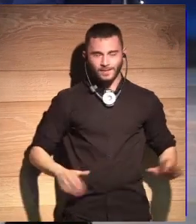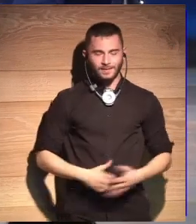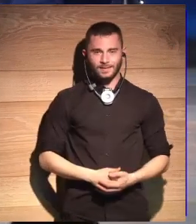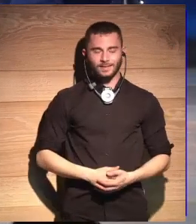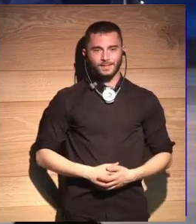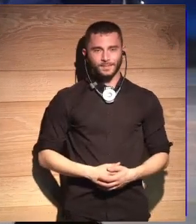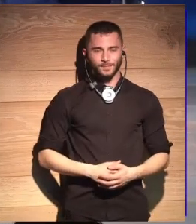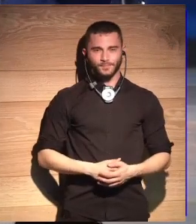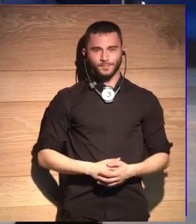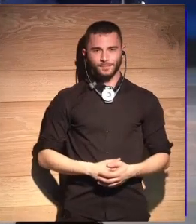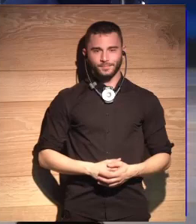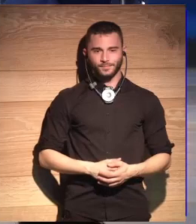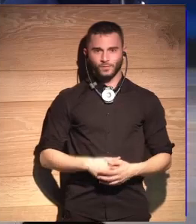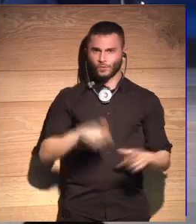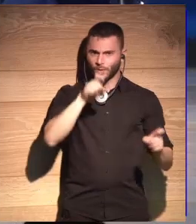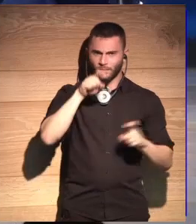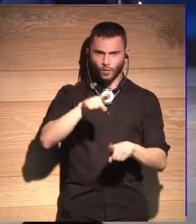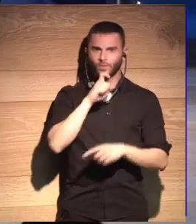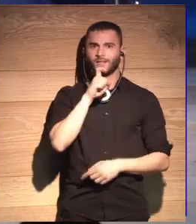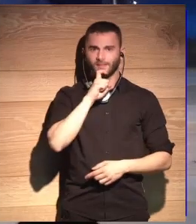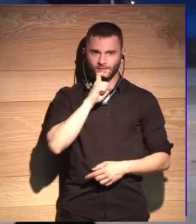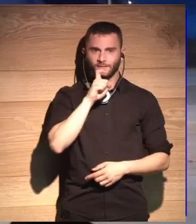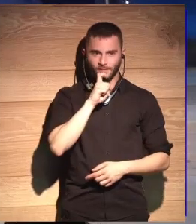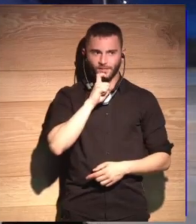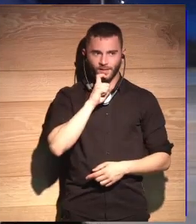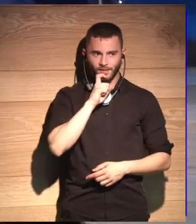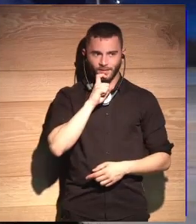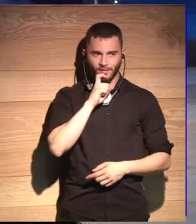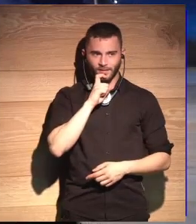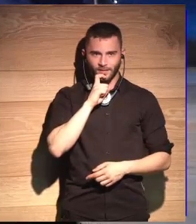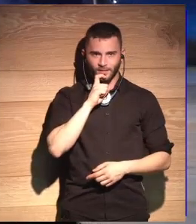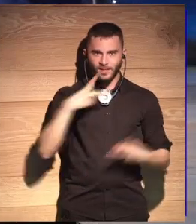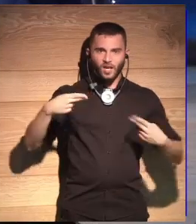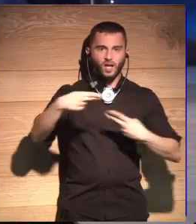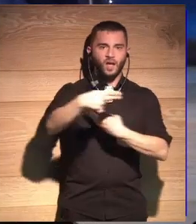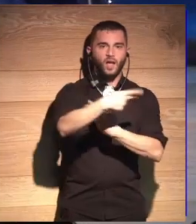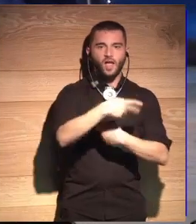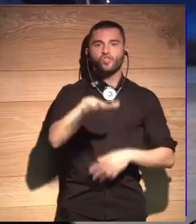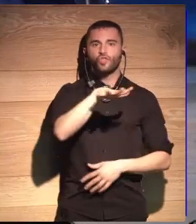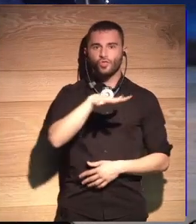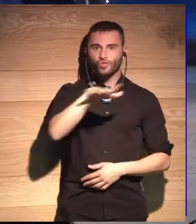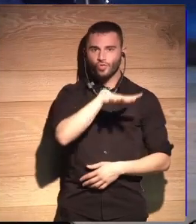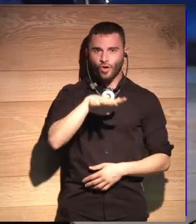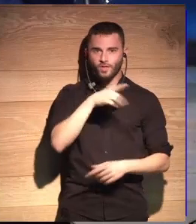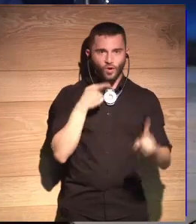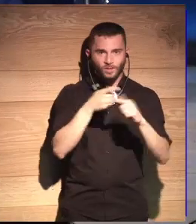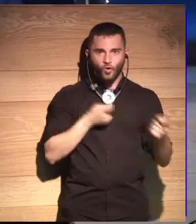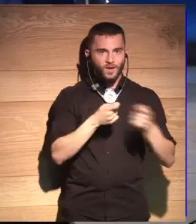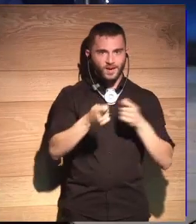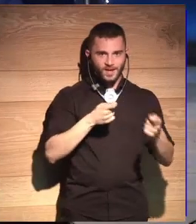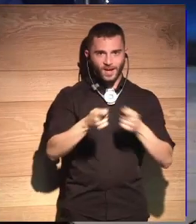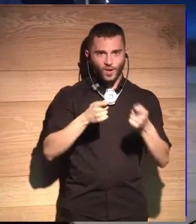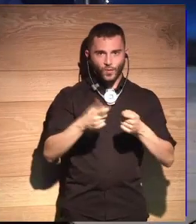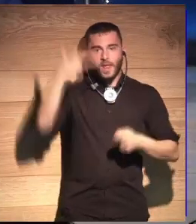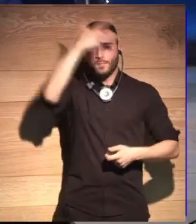Thank God that I'm the moderator only. That is a very complex question. Where we would cut down